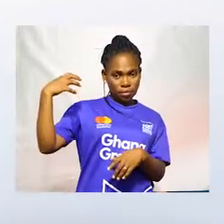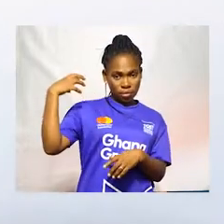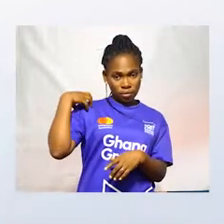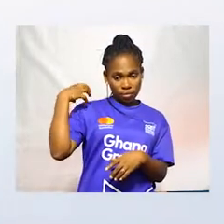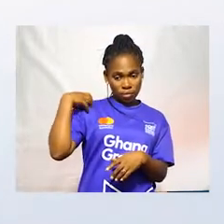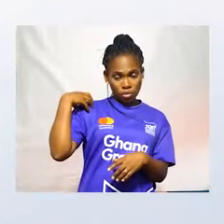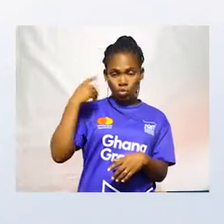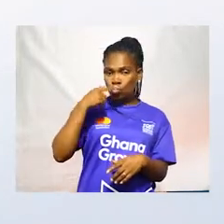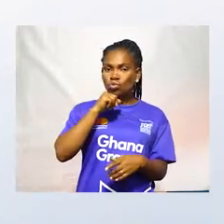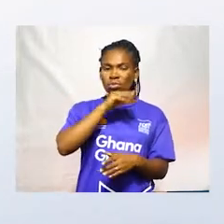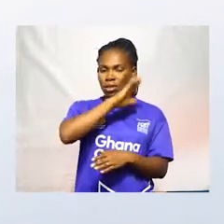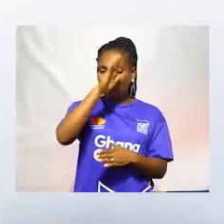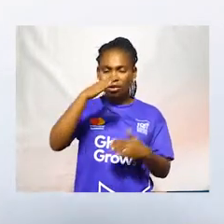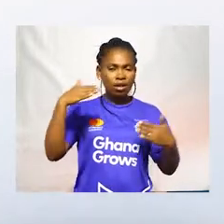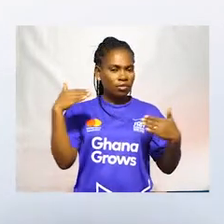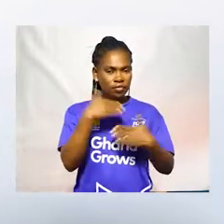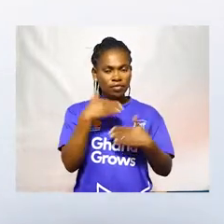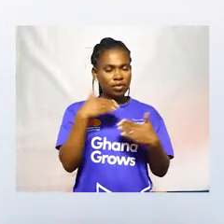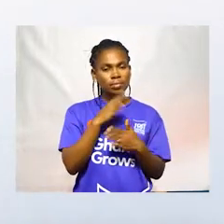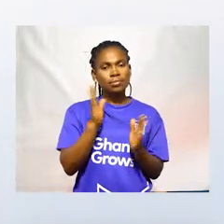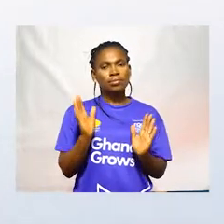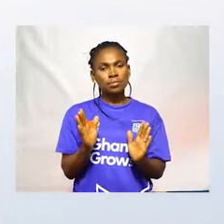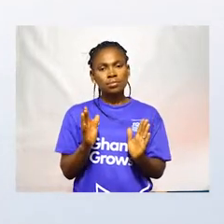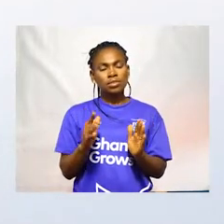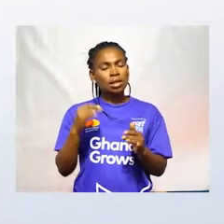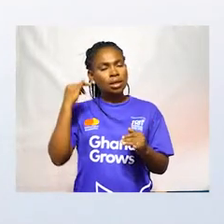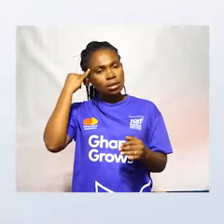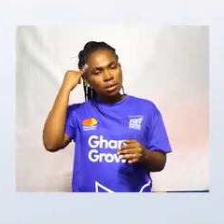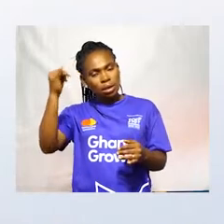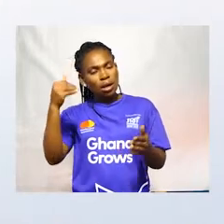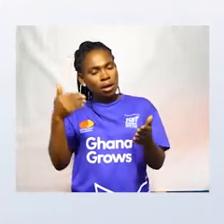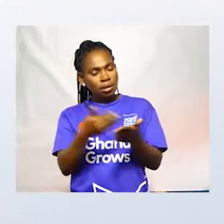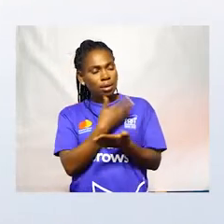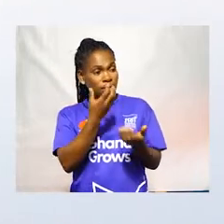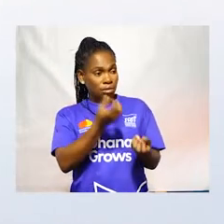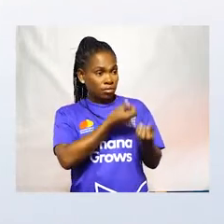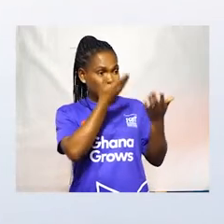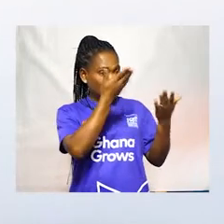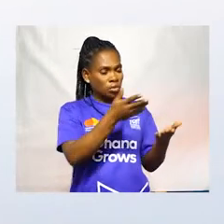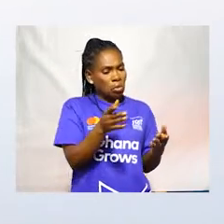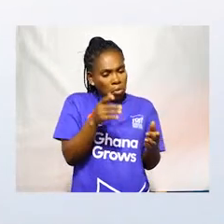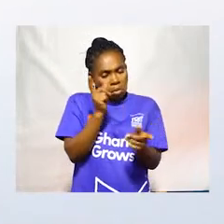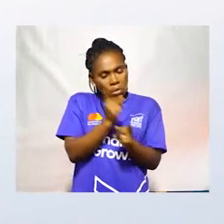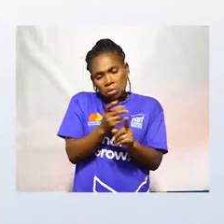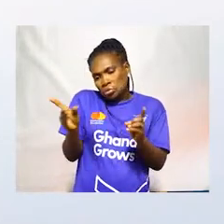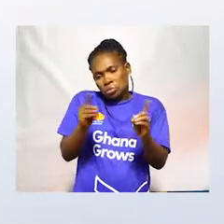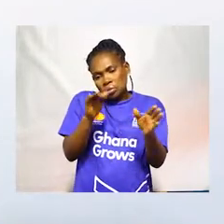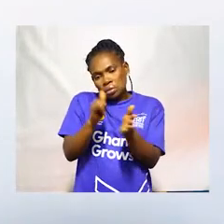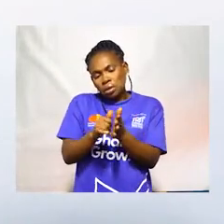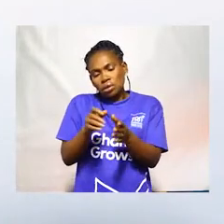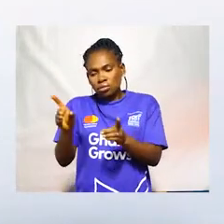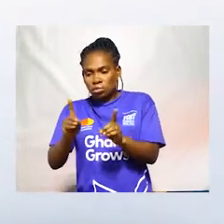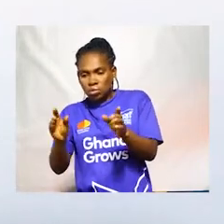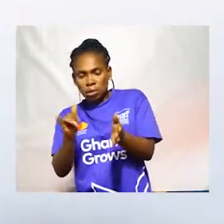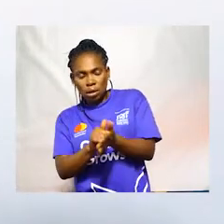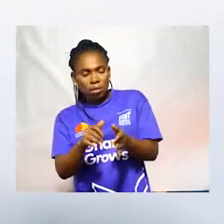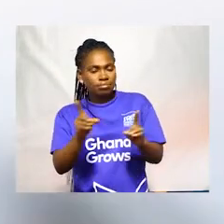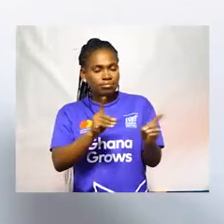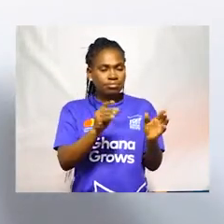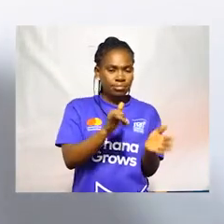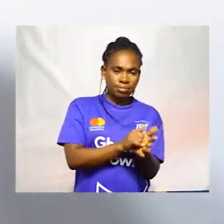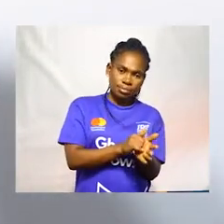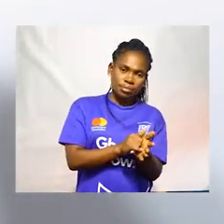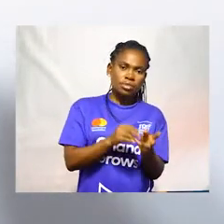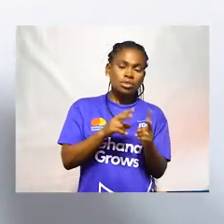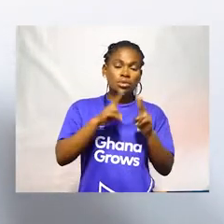mean, you run with him with ideas and he tells you, okay, just do it this way. Run with it this way. So